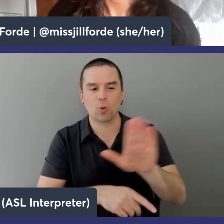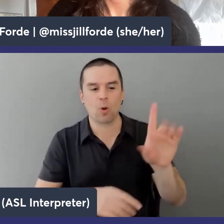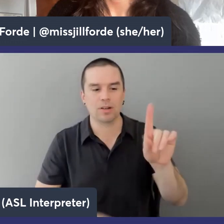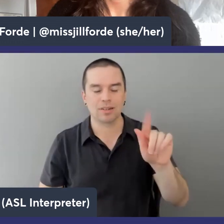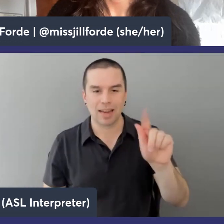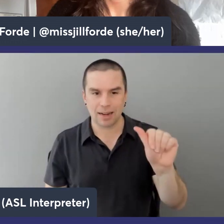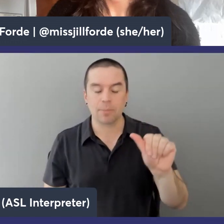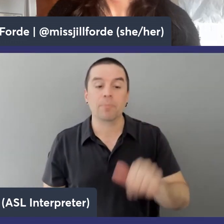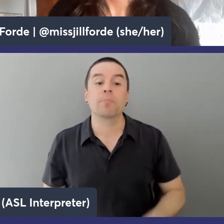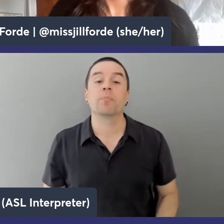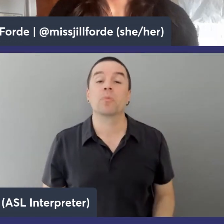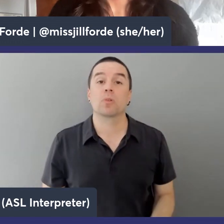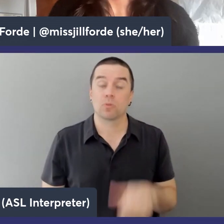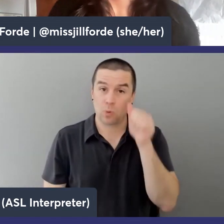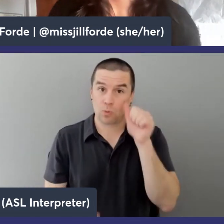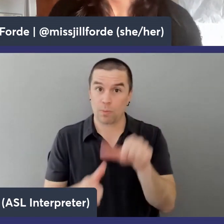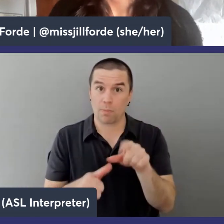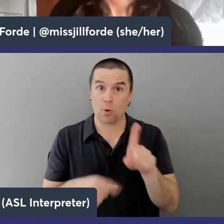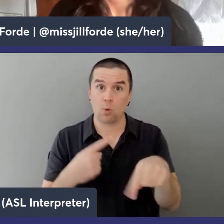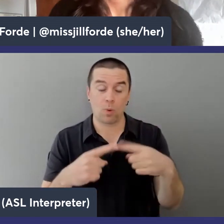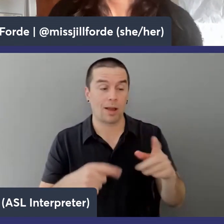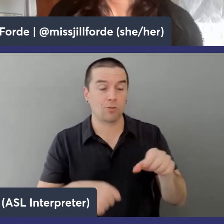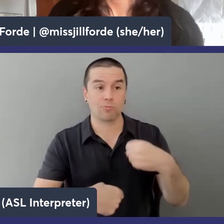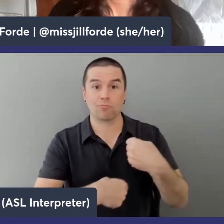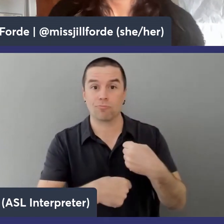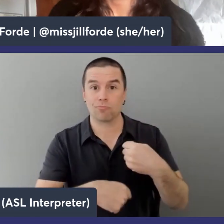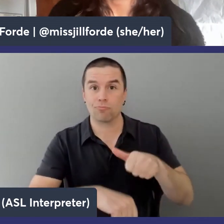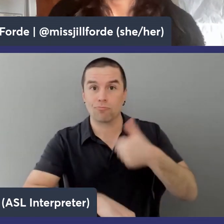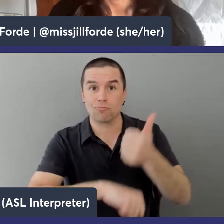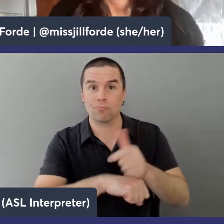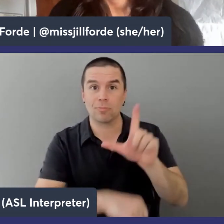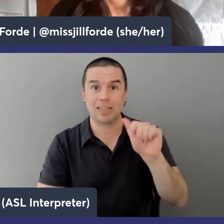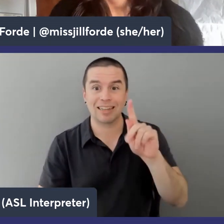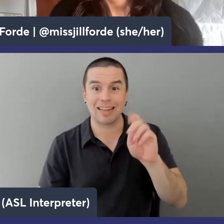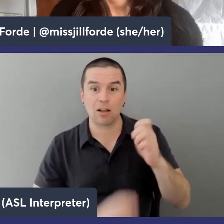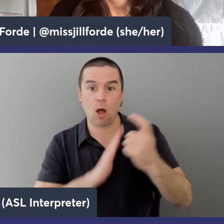only are we creating a lake automatically for security